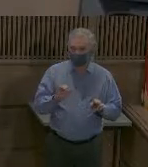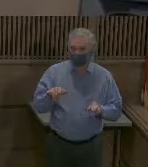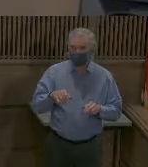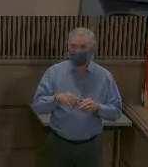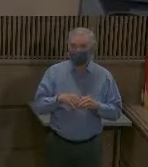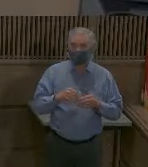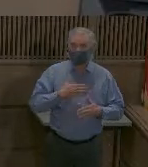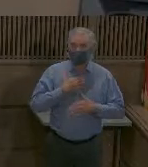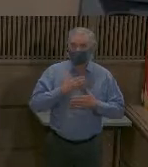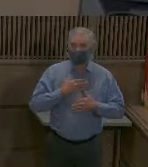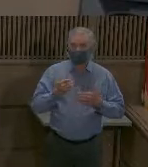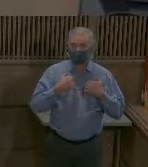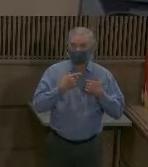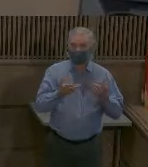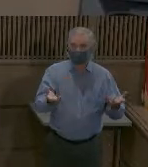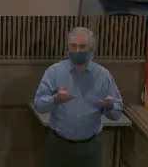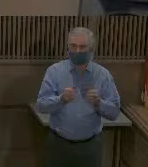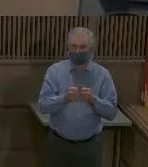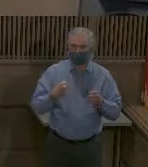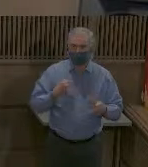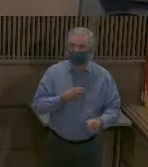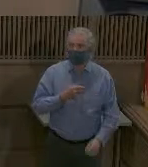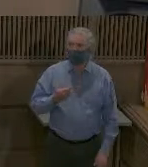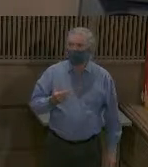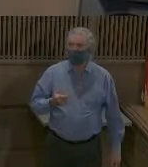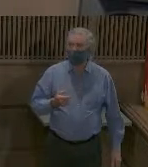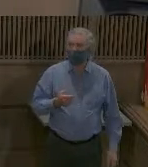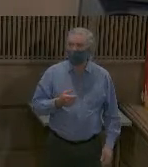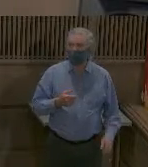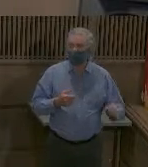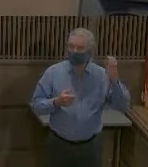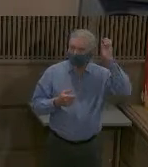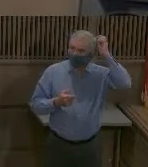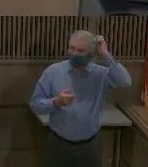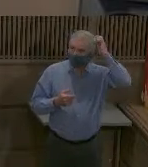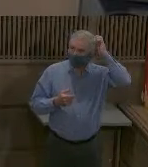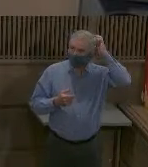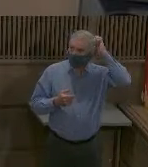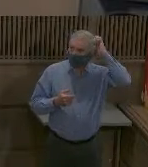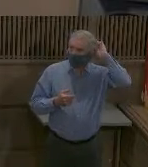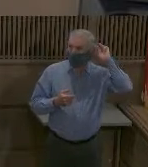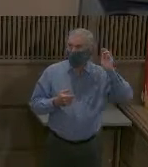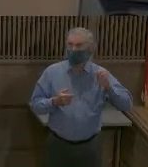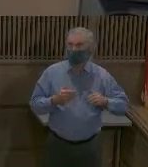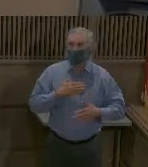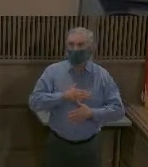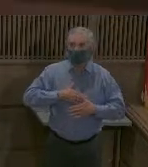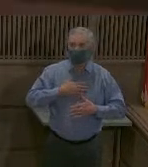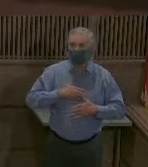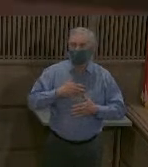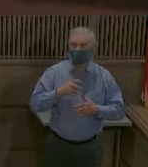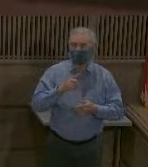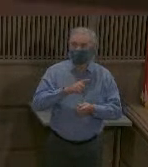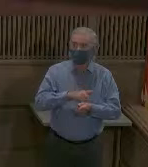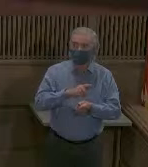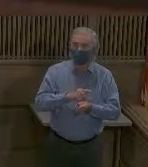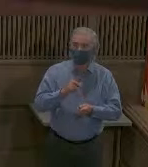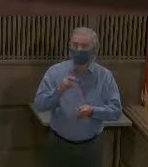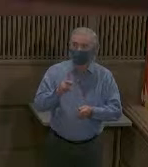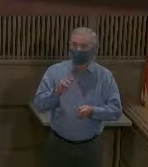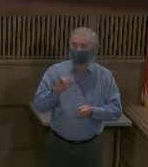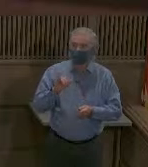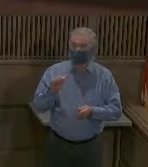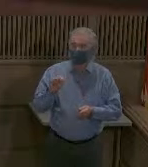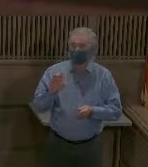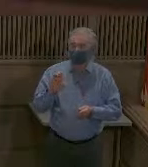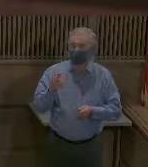you here. And I guess we'll say you have big shoes to fill. We enjoyed being with Dr. Kitchen over this period of time, provided quite a